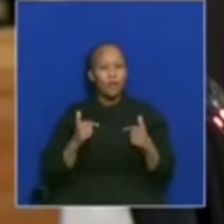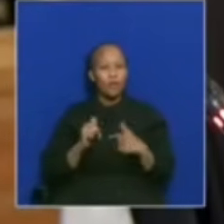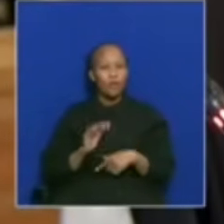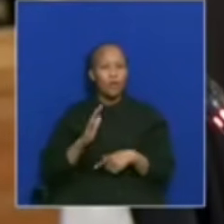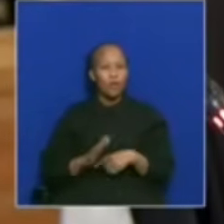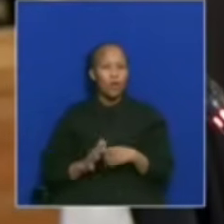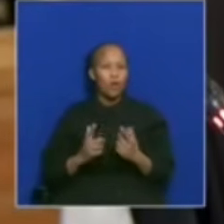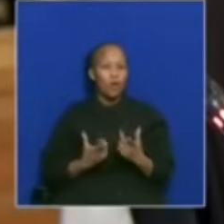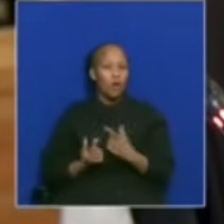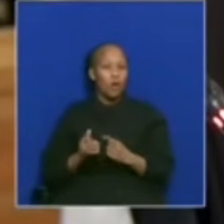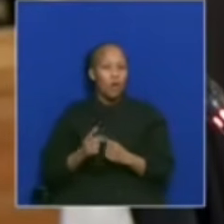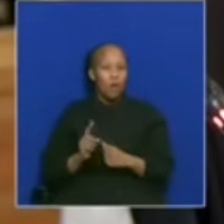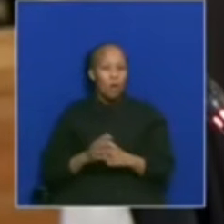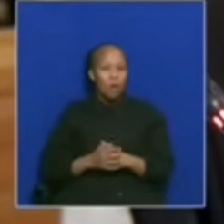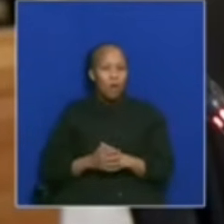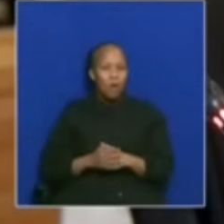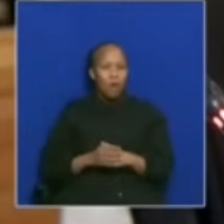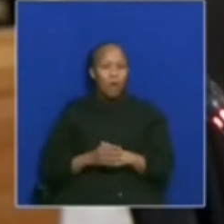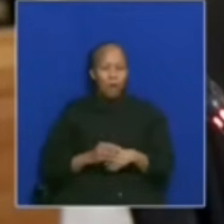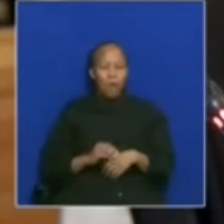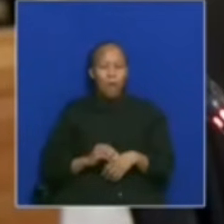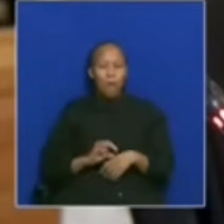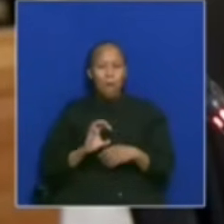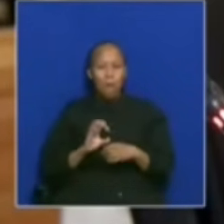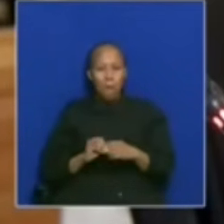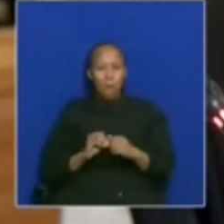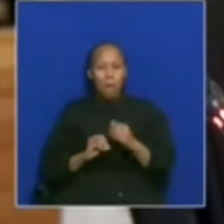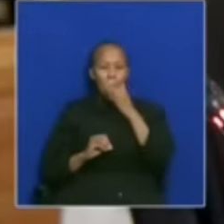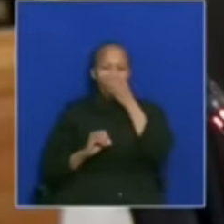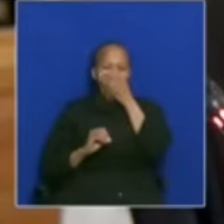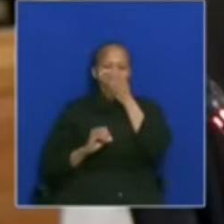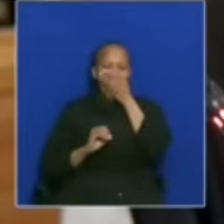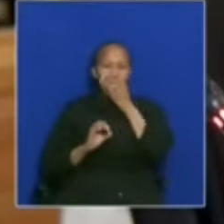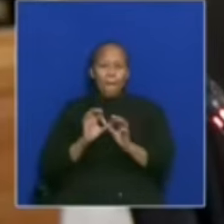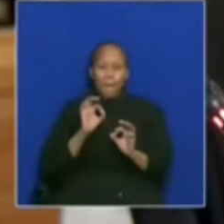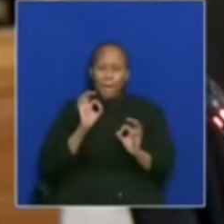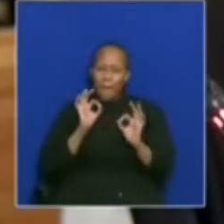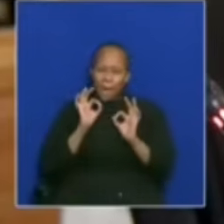relevant passages, and we